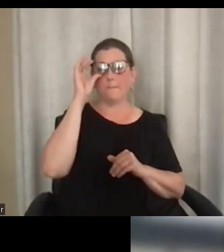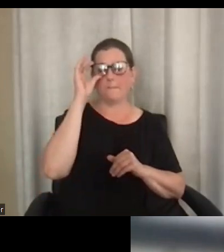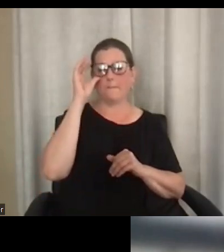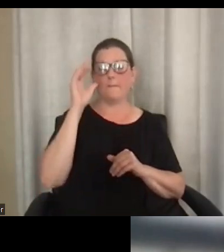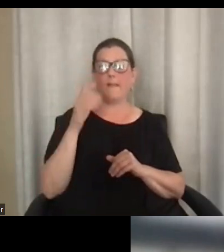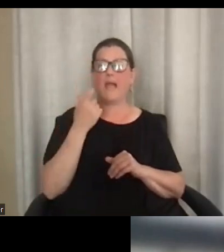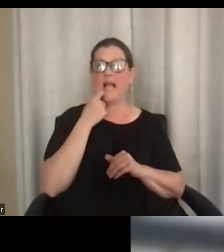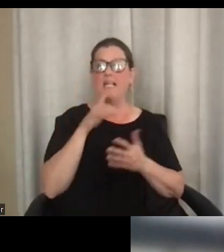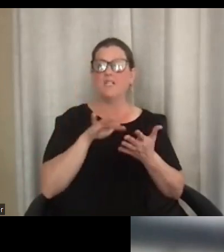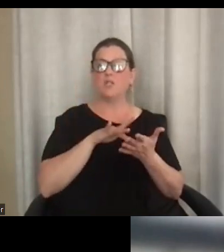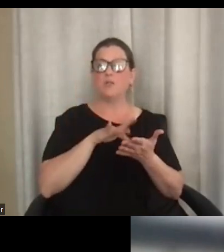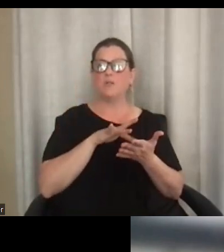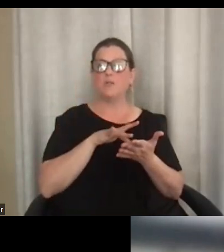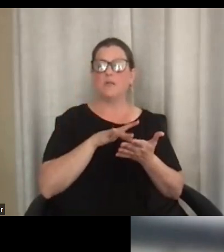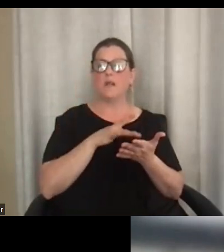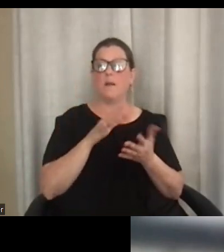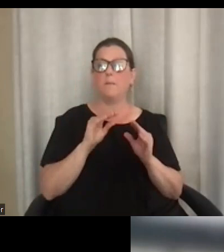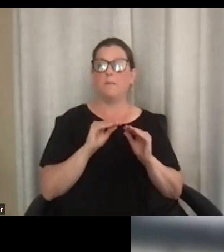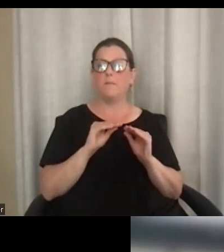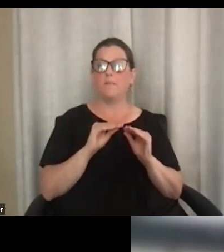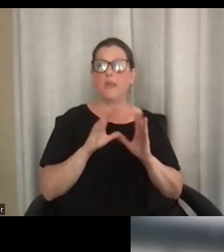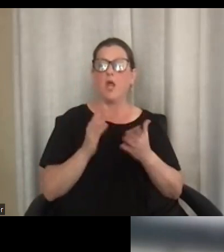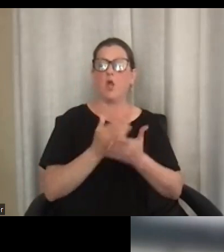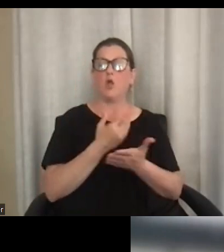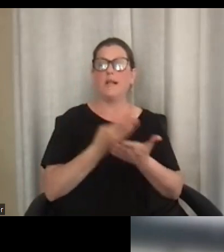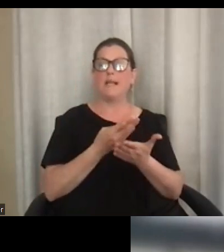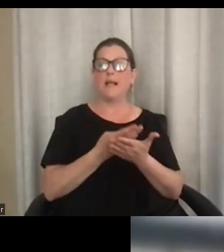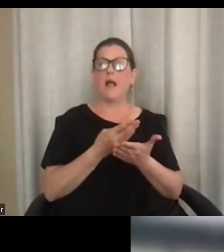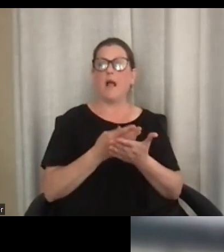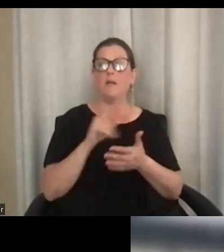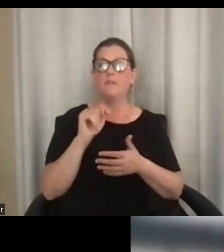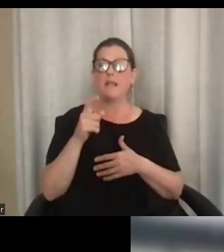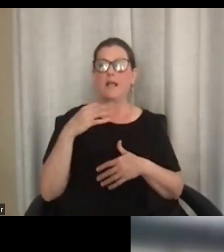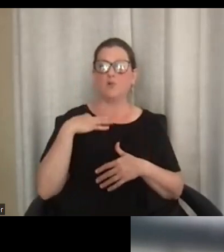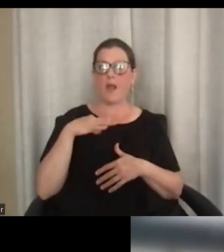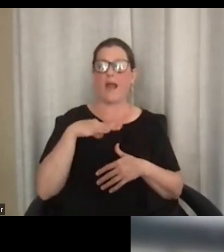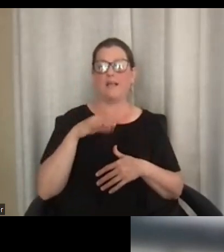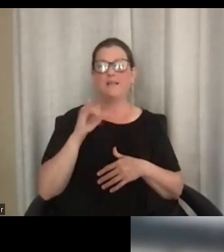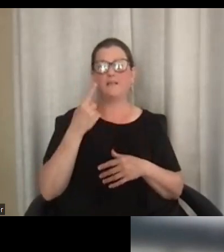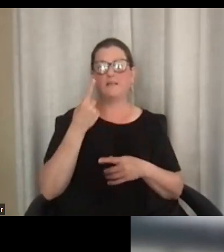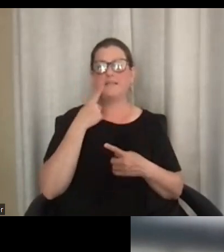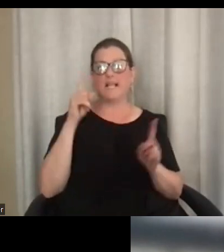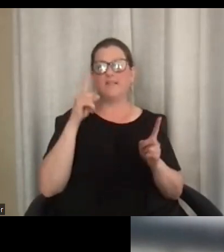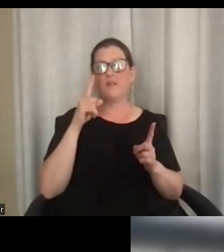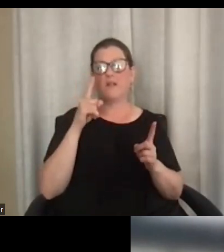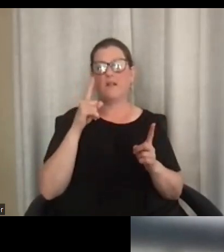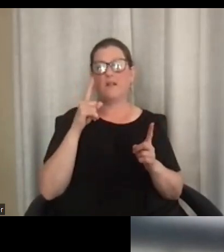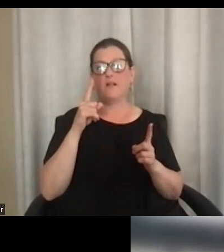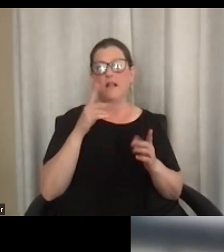up, besides the obvious earned income tax credit being one of the most successful anti-poverty programs across the